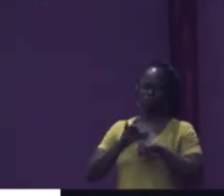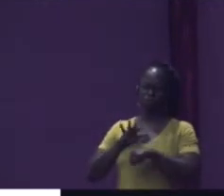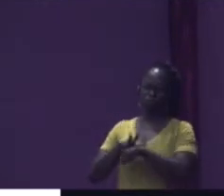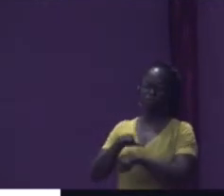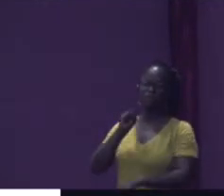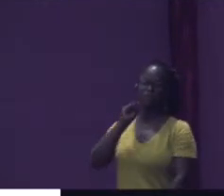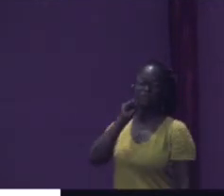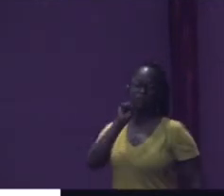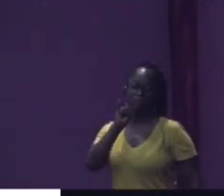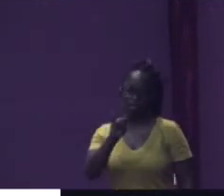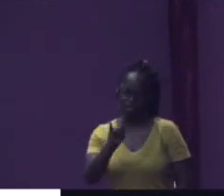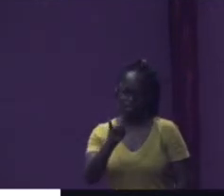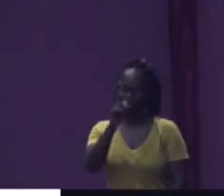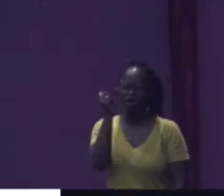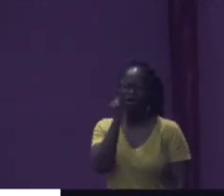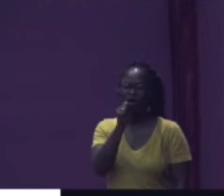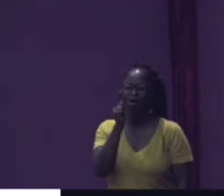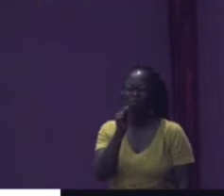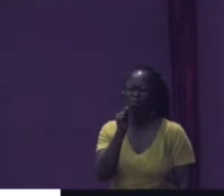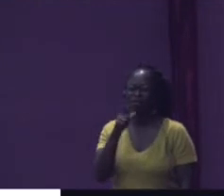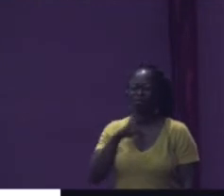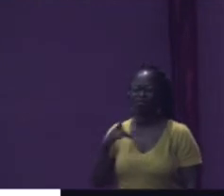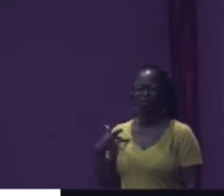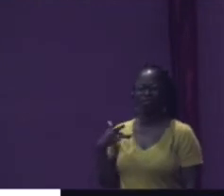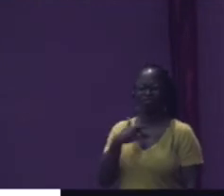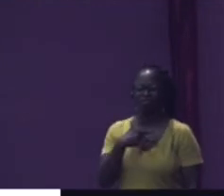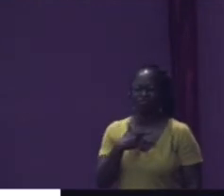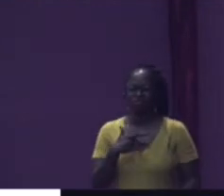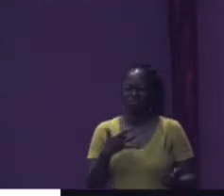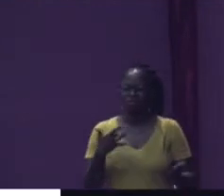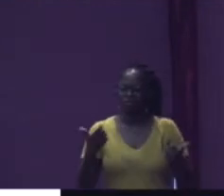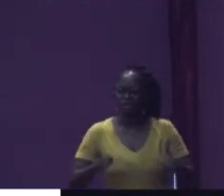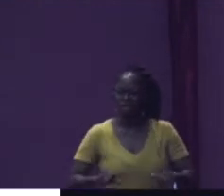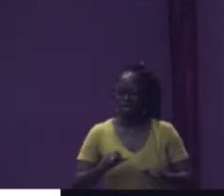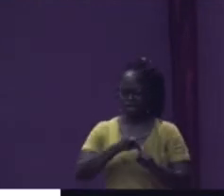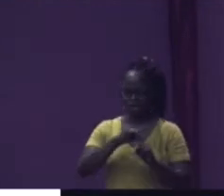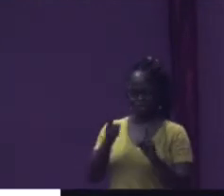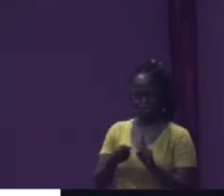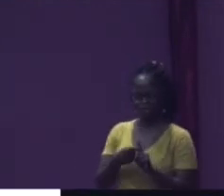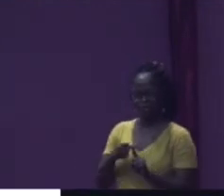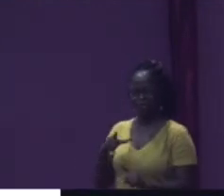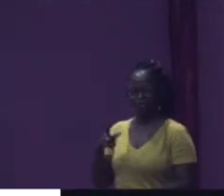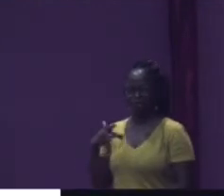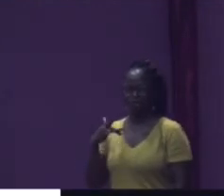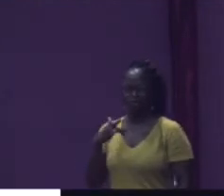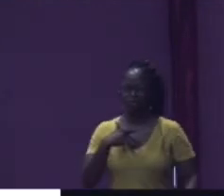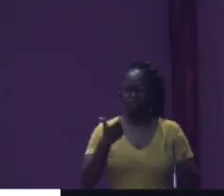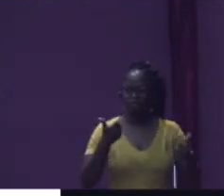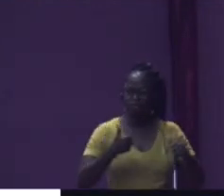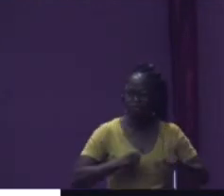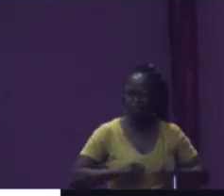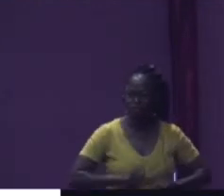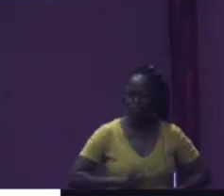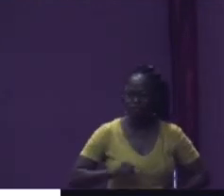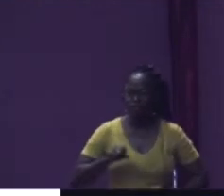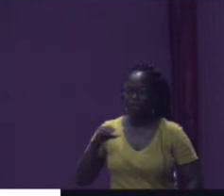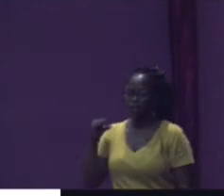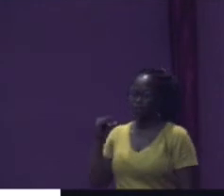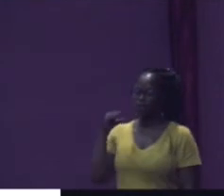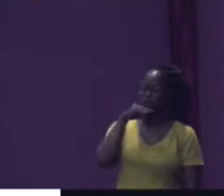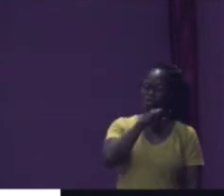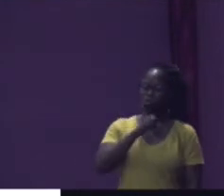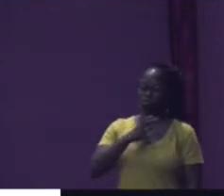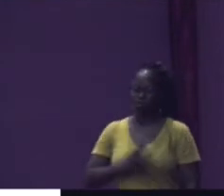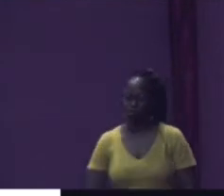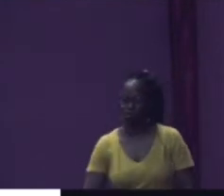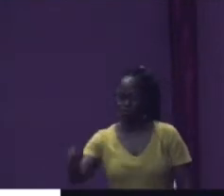it can cause either a miscarriage or a premature birth. If she has a fight with her husband and